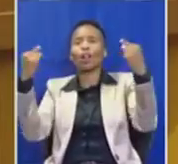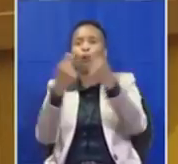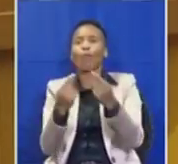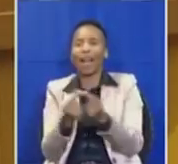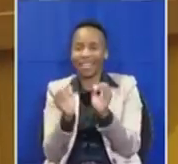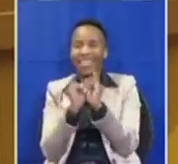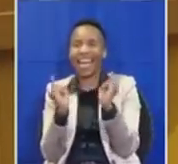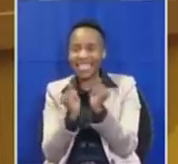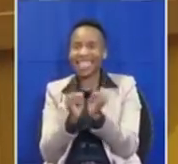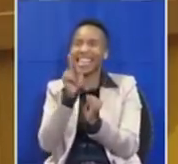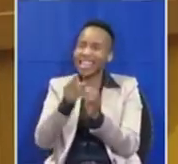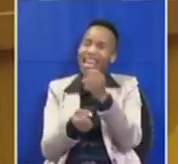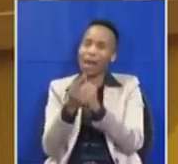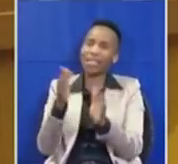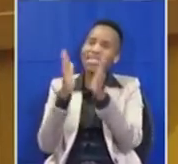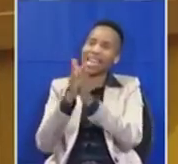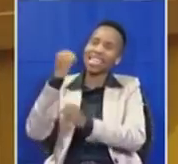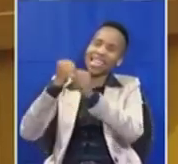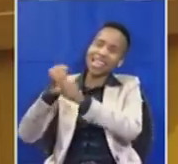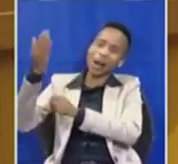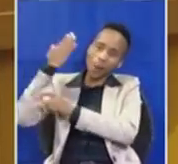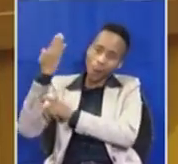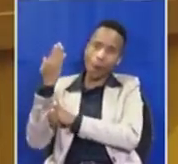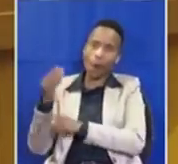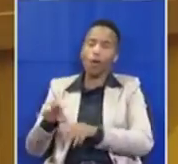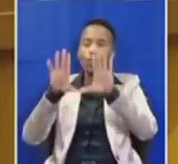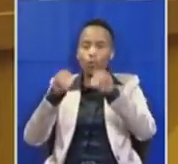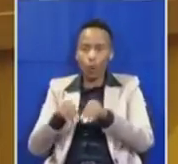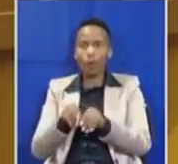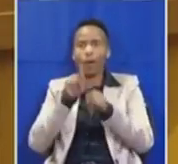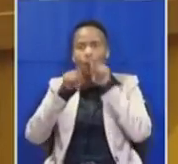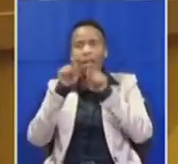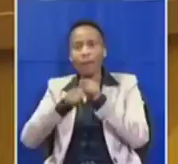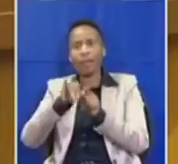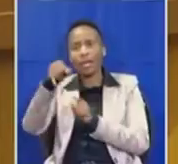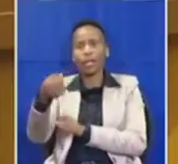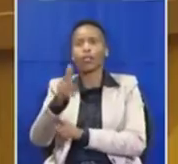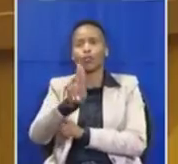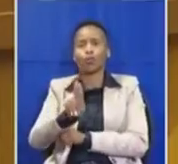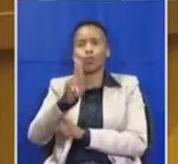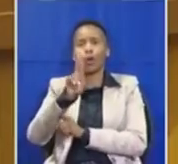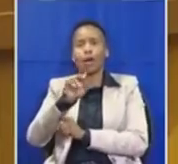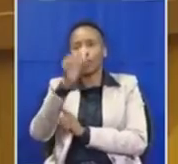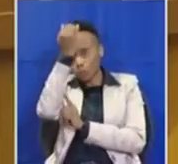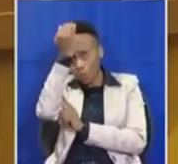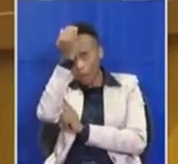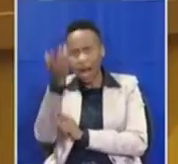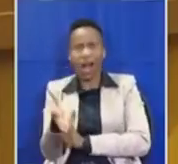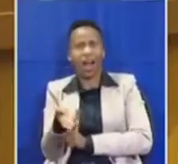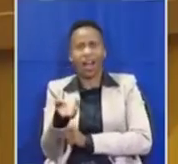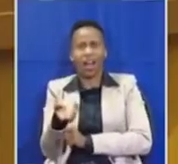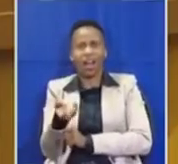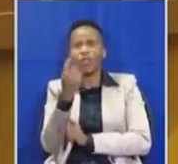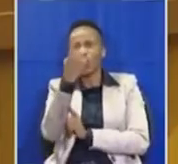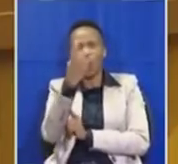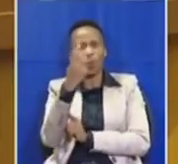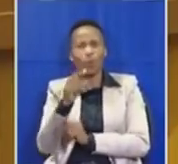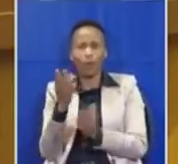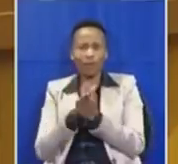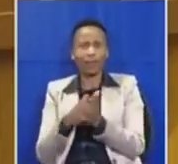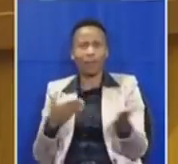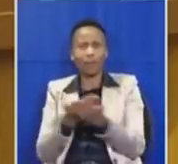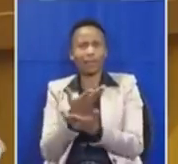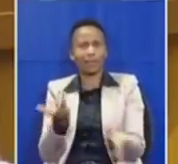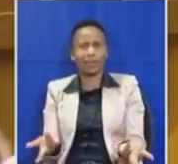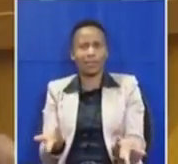the second advice I'd like to give you is stop blaming Jacob Zuma. It would seem you are the only ones who are missing him.